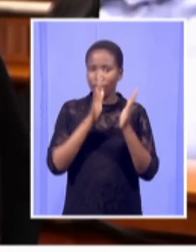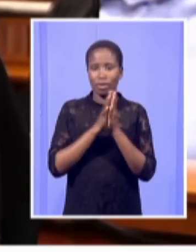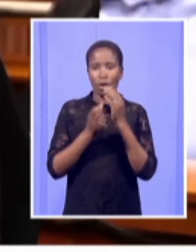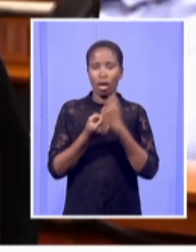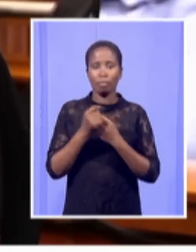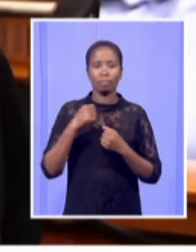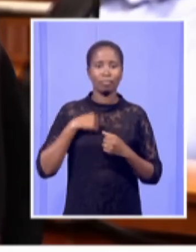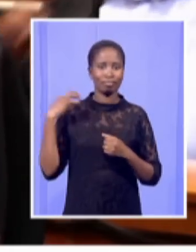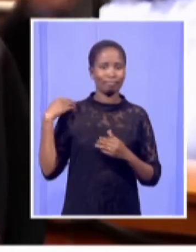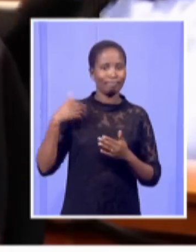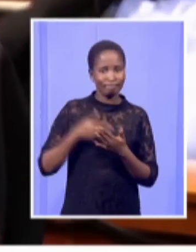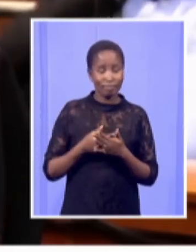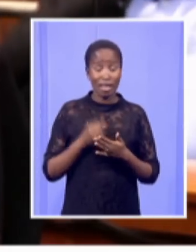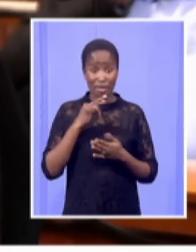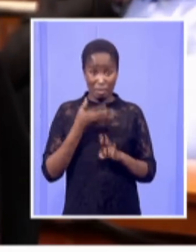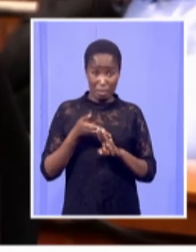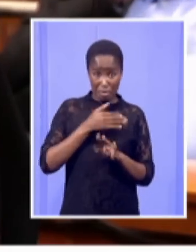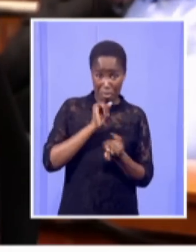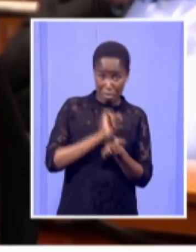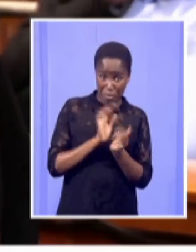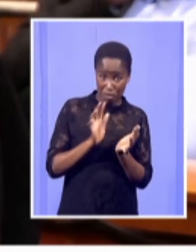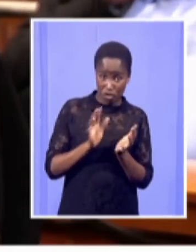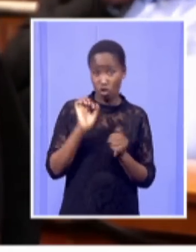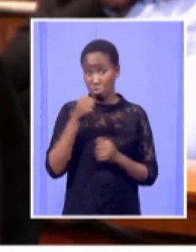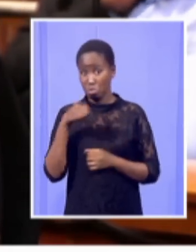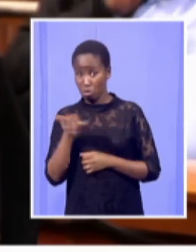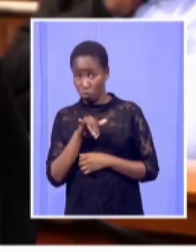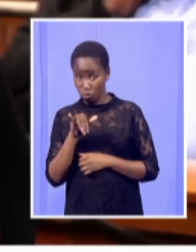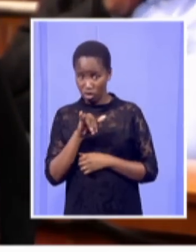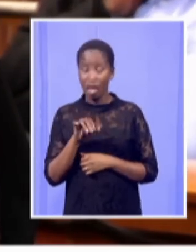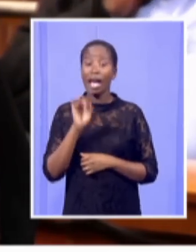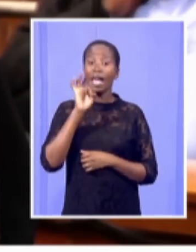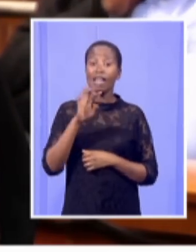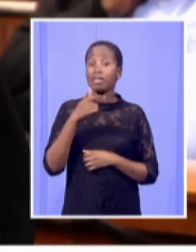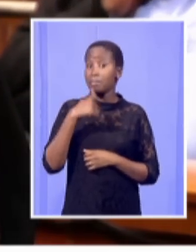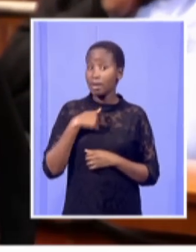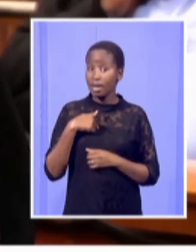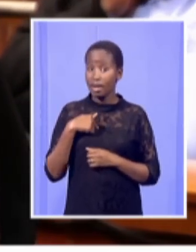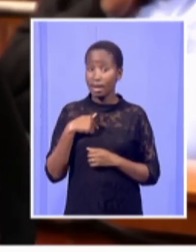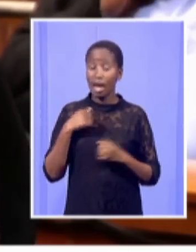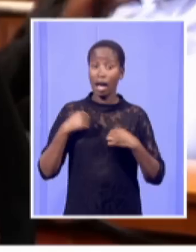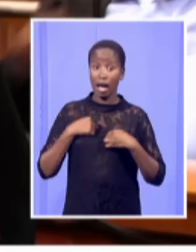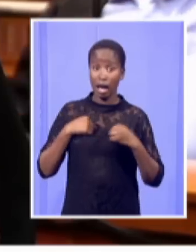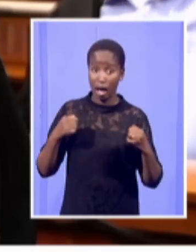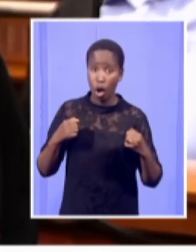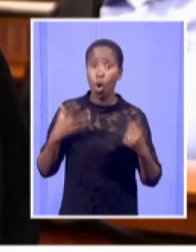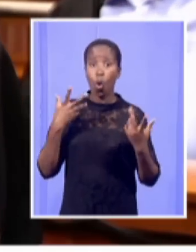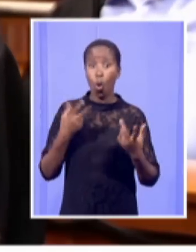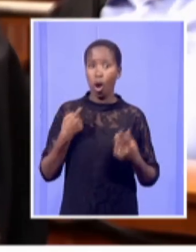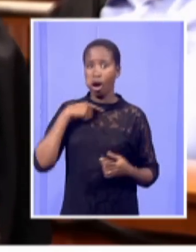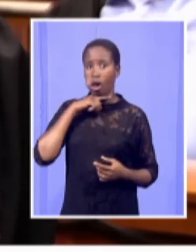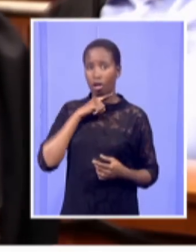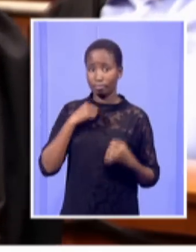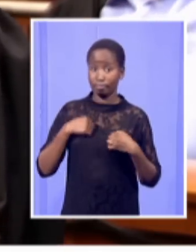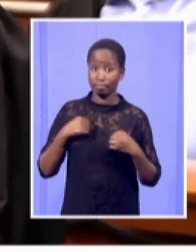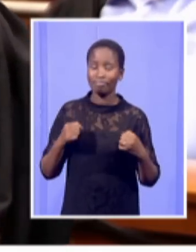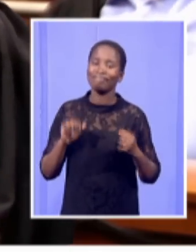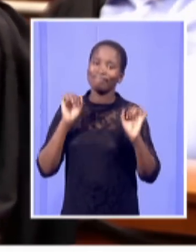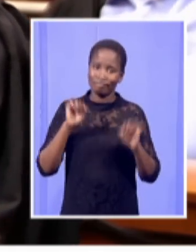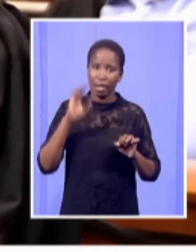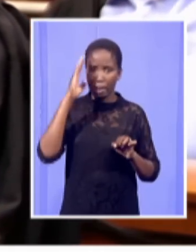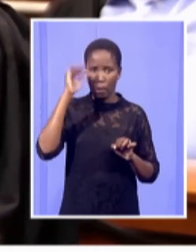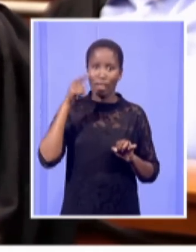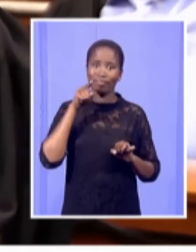pending cases, and that failure to do so or supply false information in this regard is a